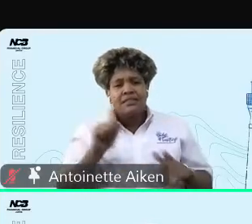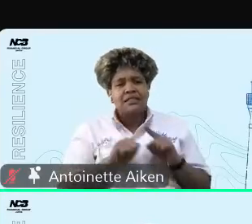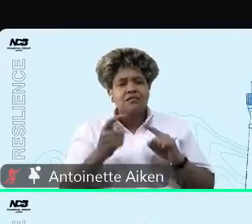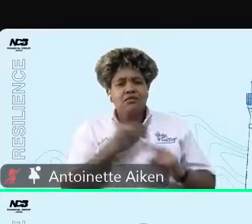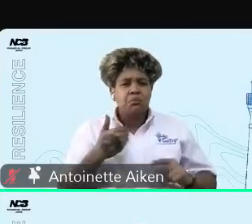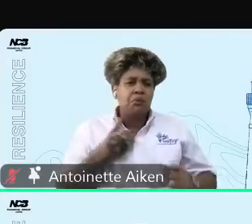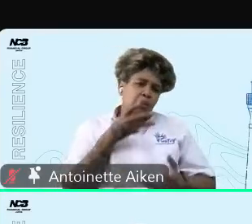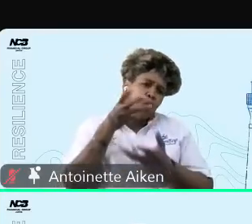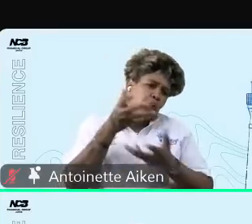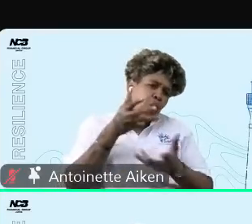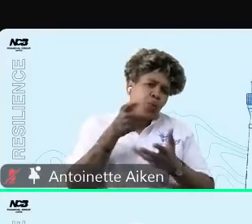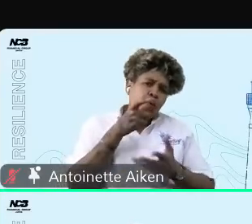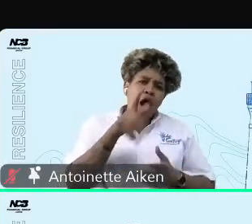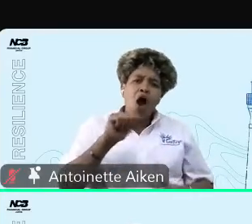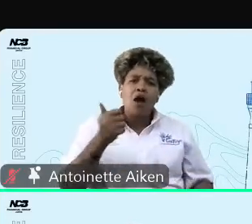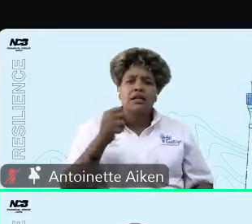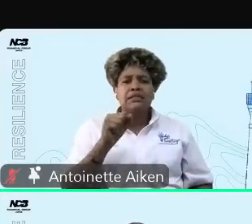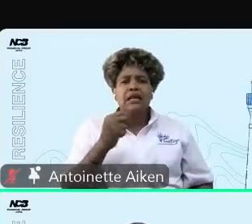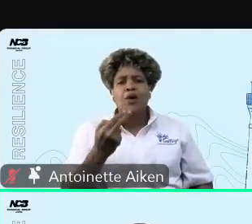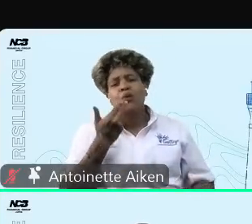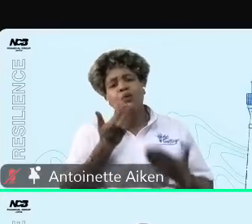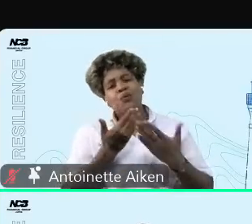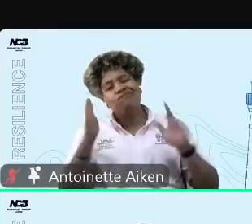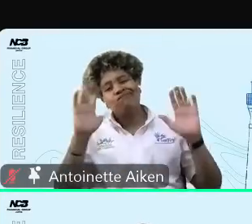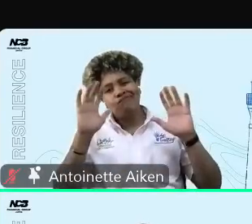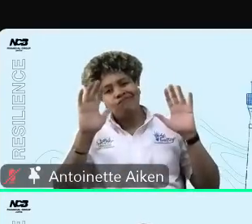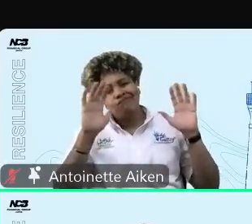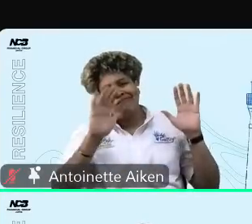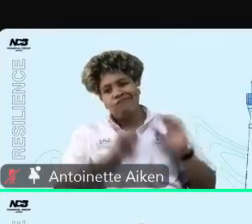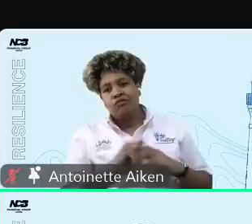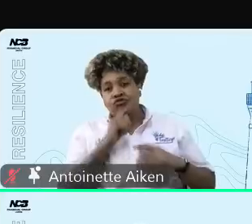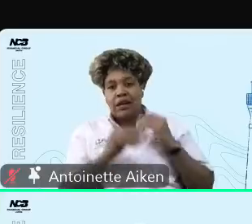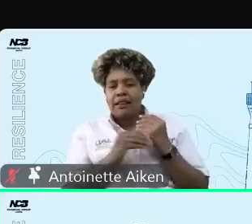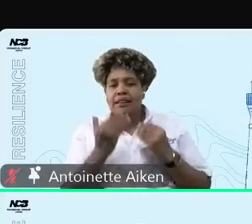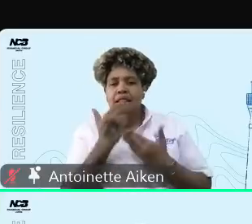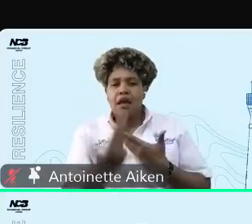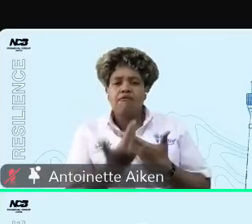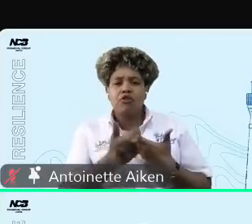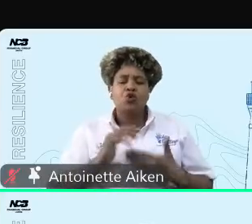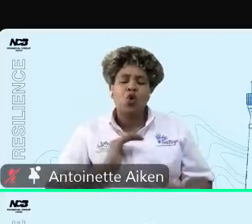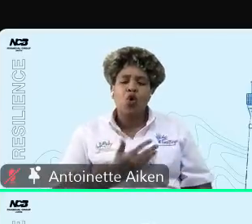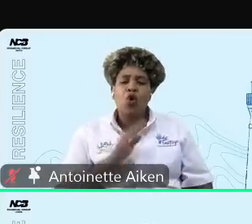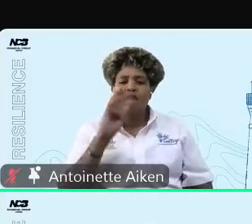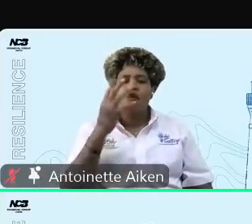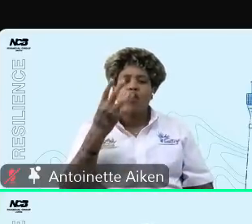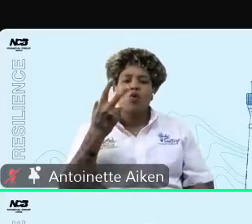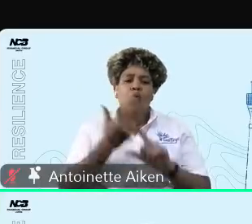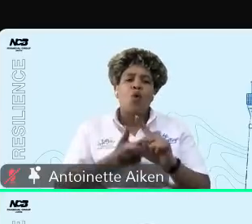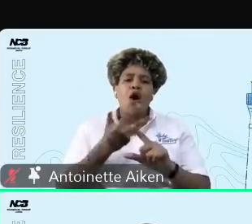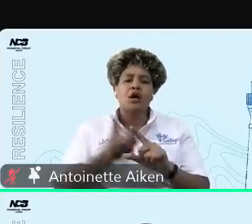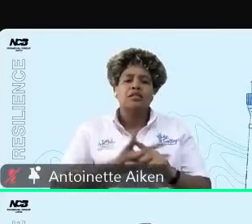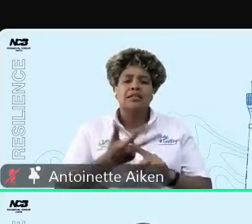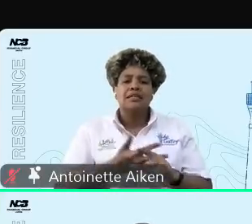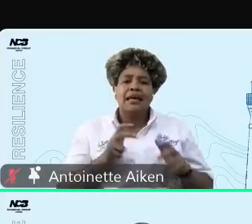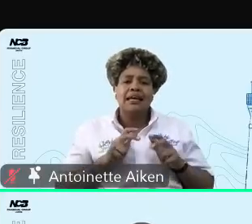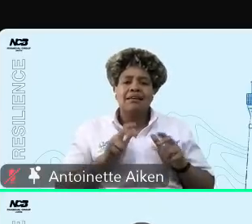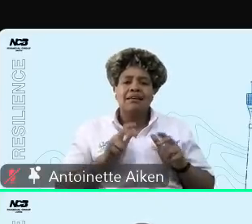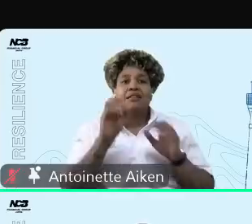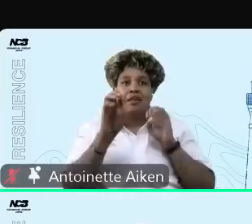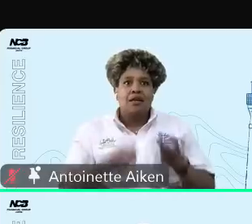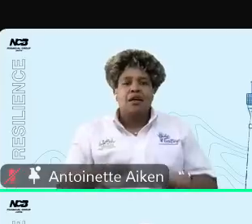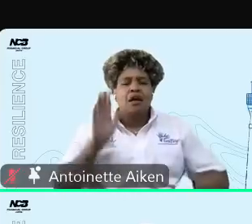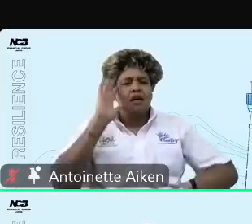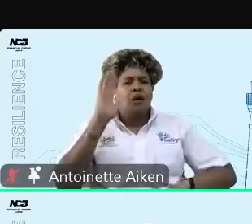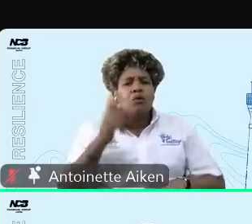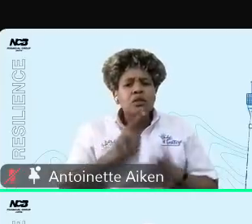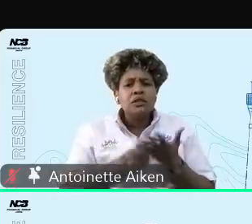colleagues, and other stakeholders. Good day. Thank you for joining our fourth quarter investors briefing, where we will discuss